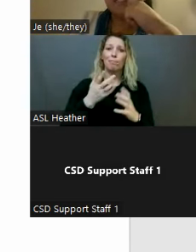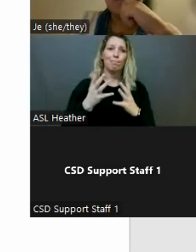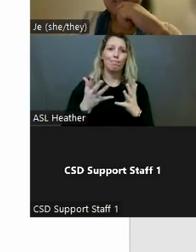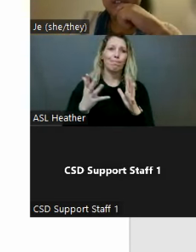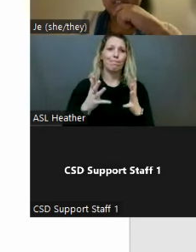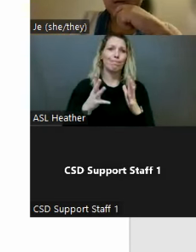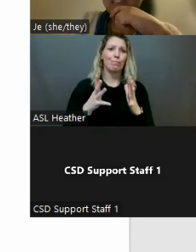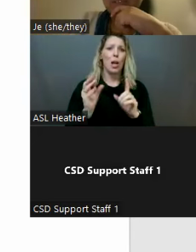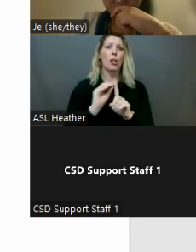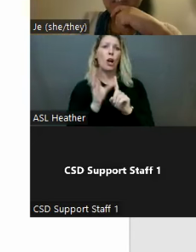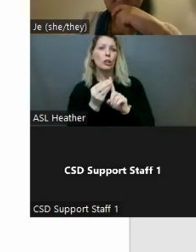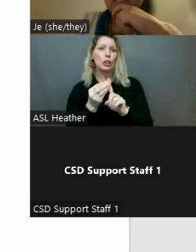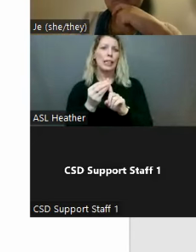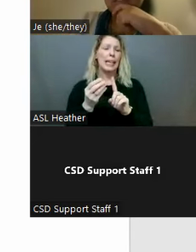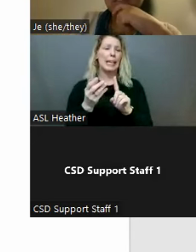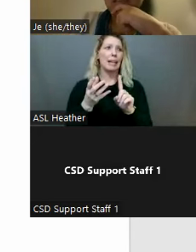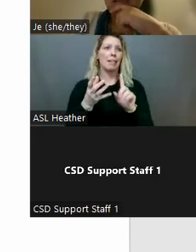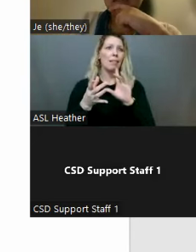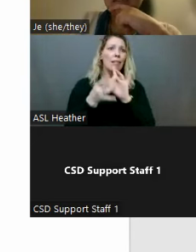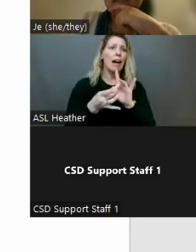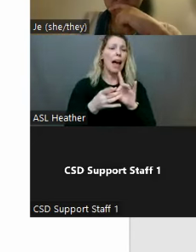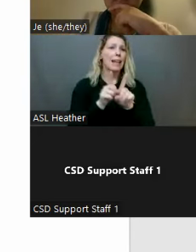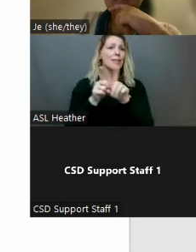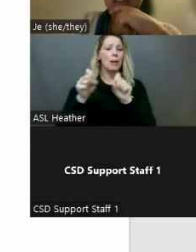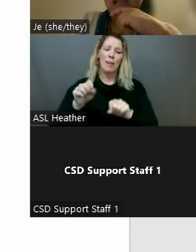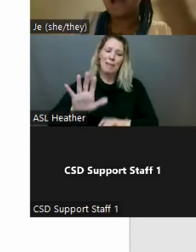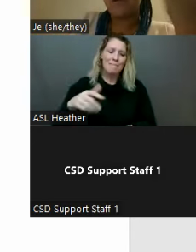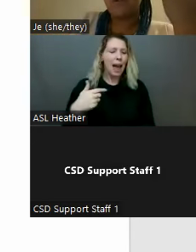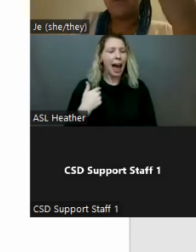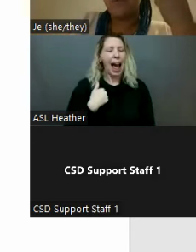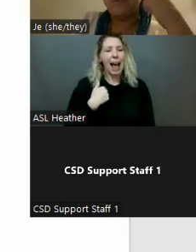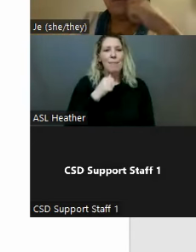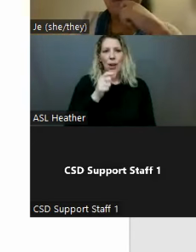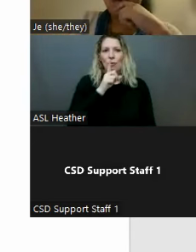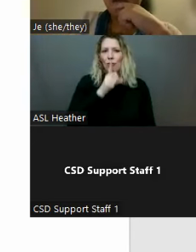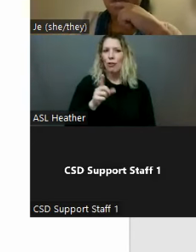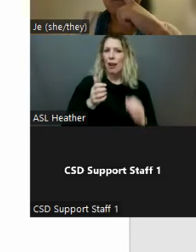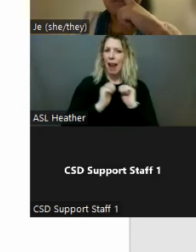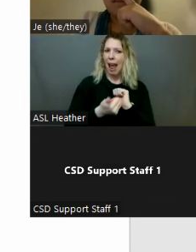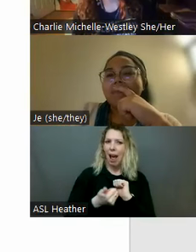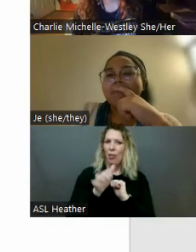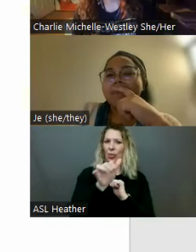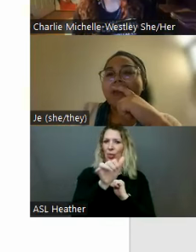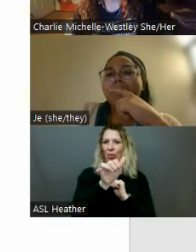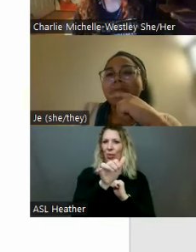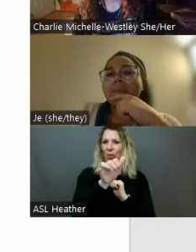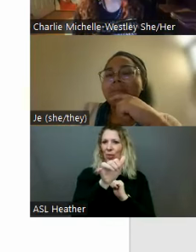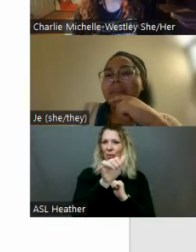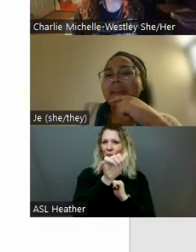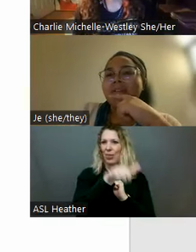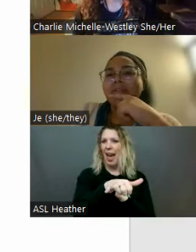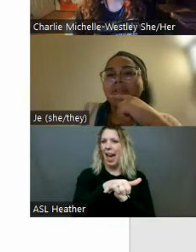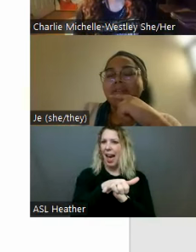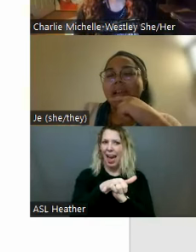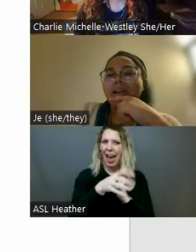it's as culturally attuned as possible or something like that. Just because, I wasn't sure like how that would be